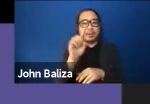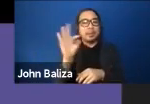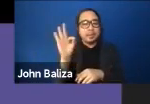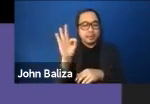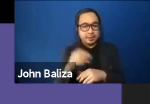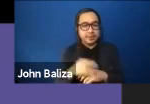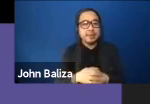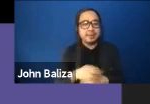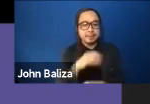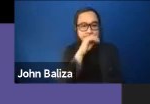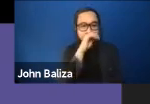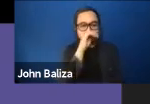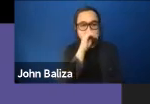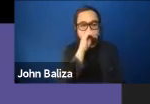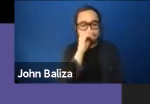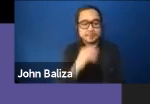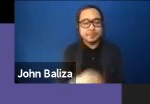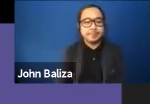2019.